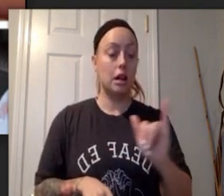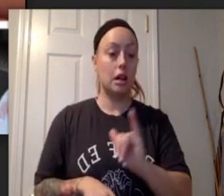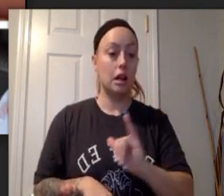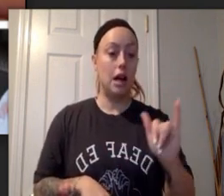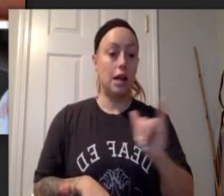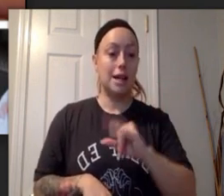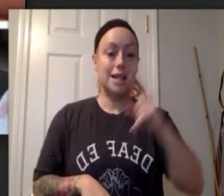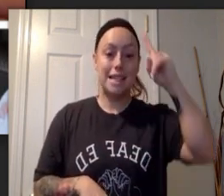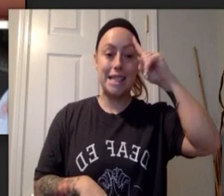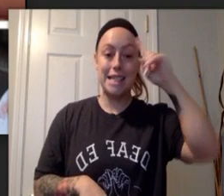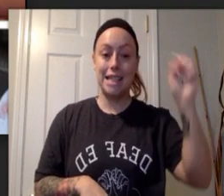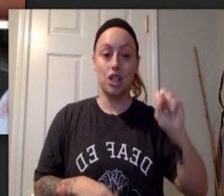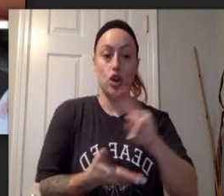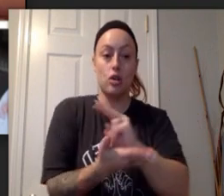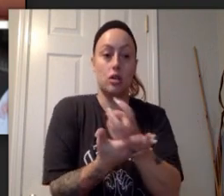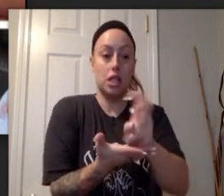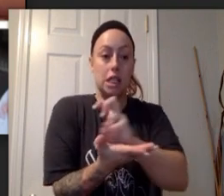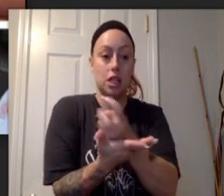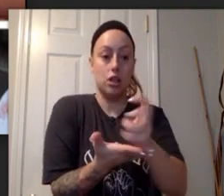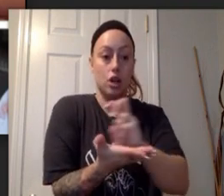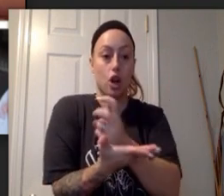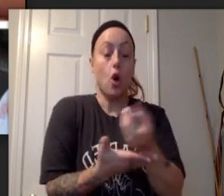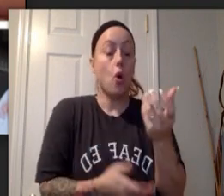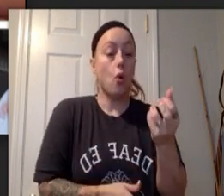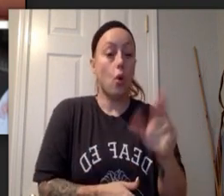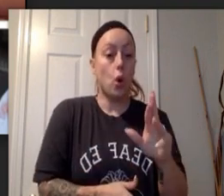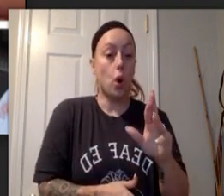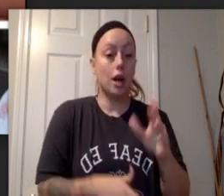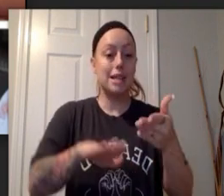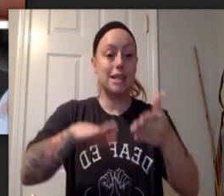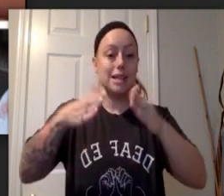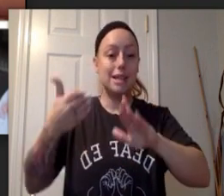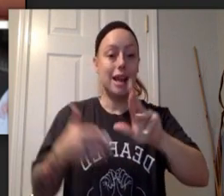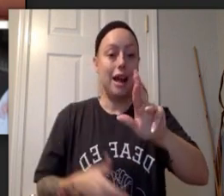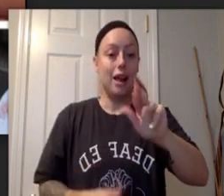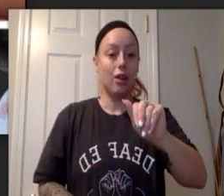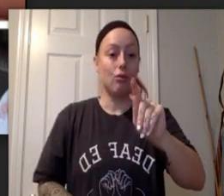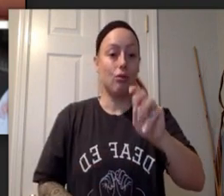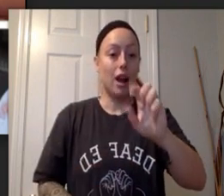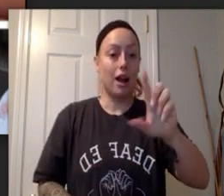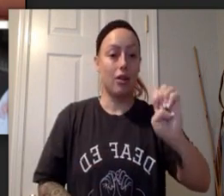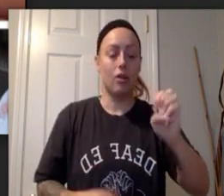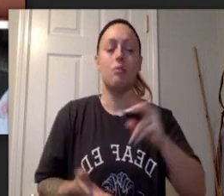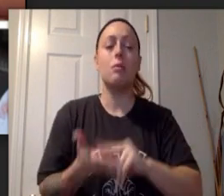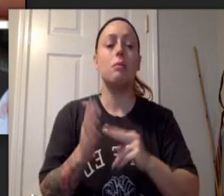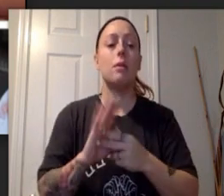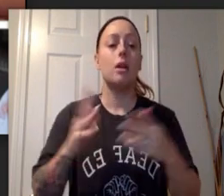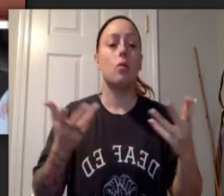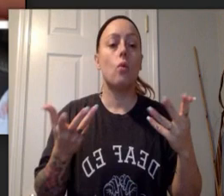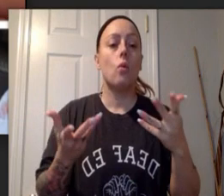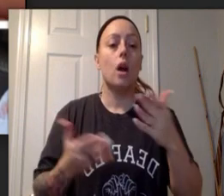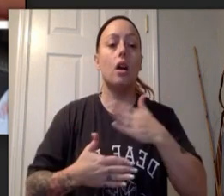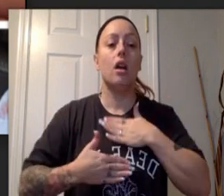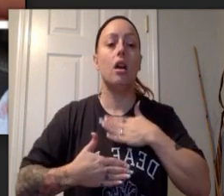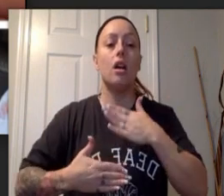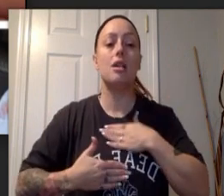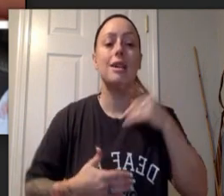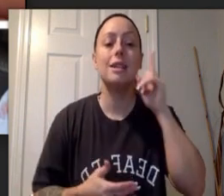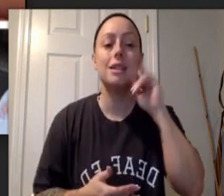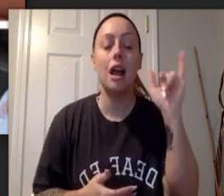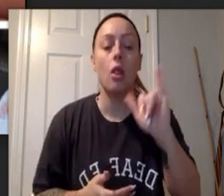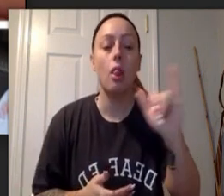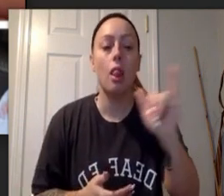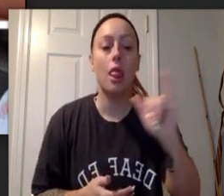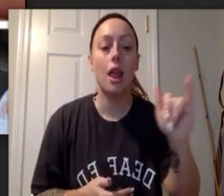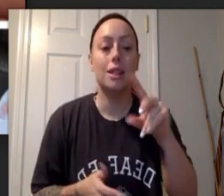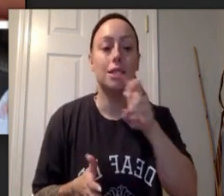seizing and like having like a death rattle. So, people can have shallow or slow breathing. It can sound like snoring or a death rattle or